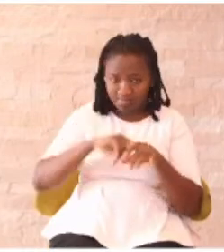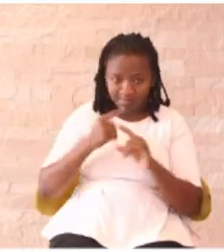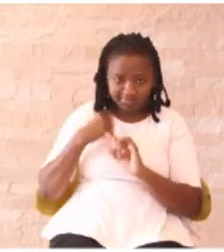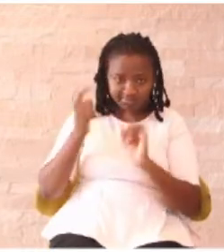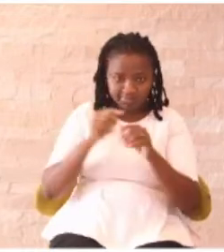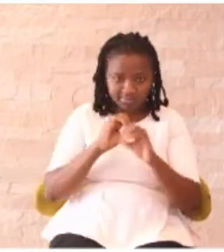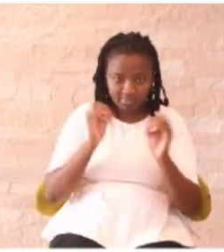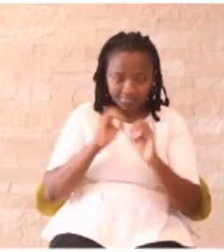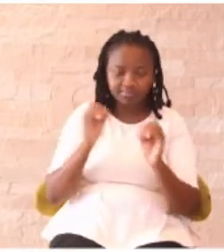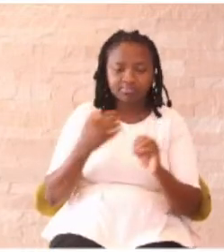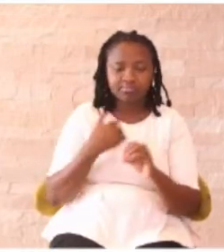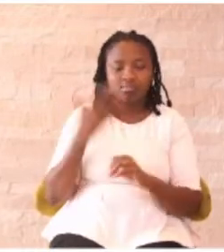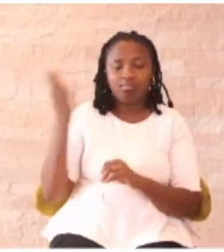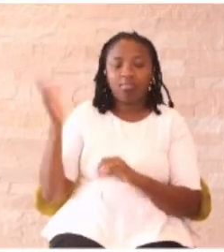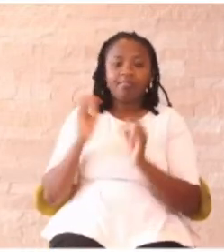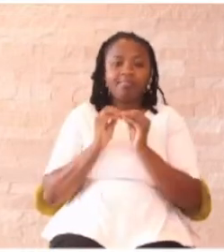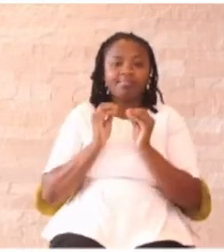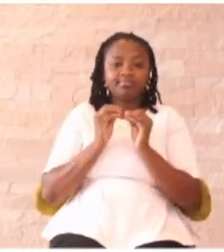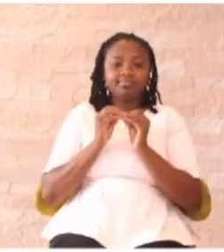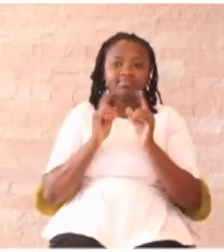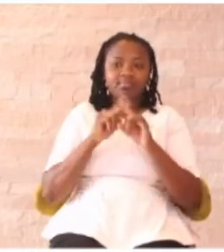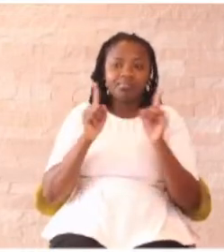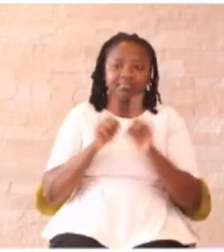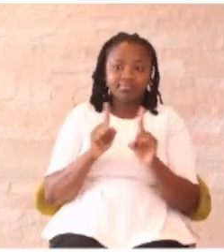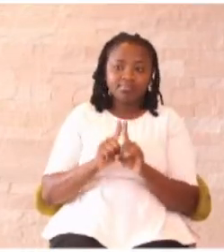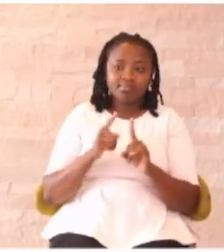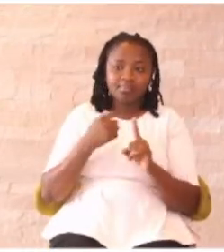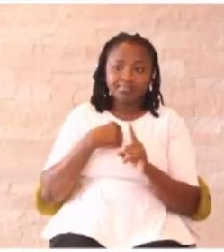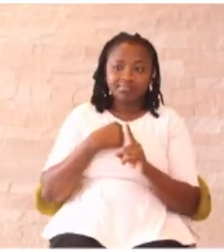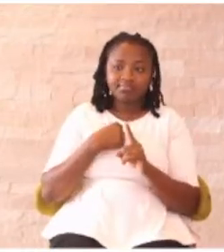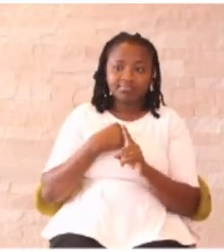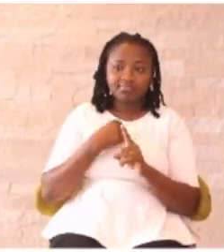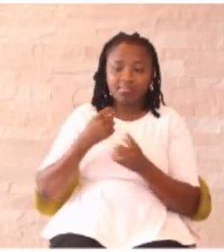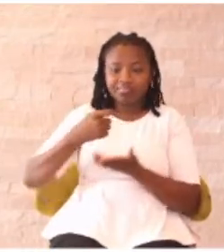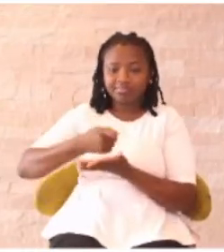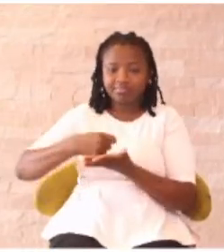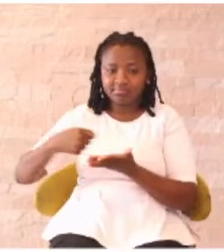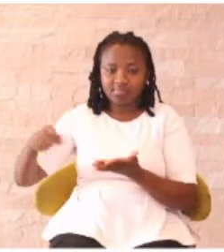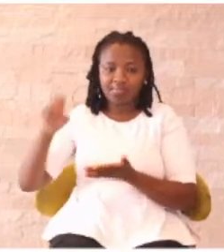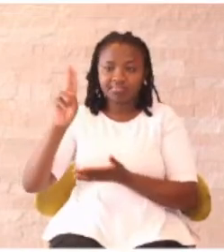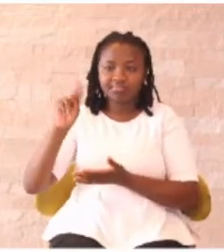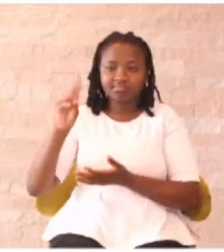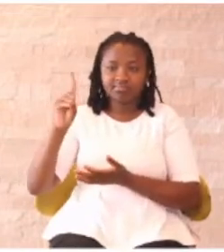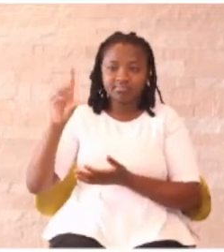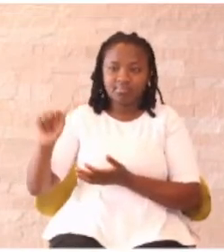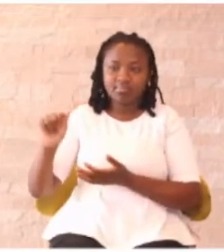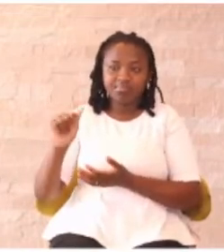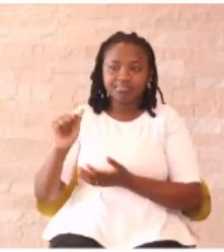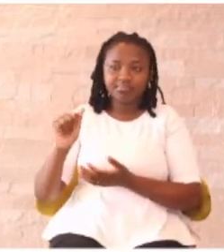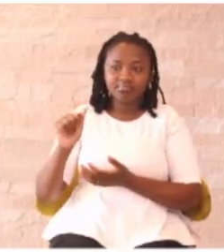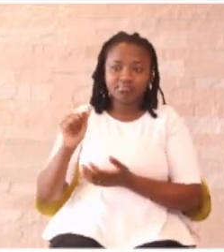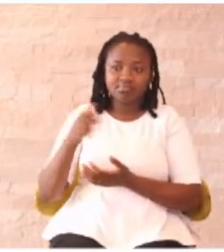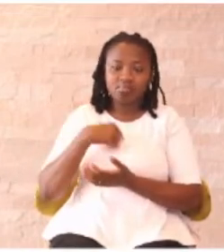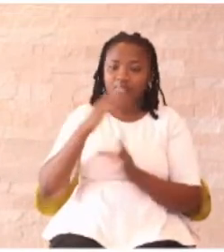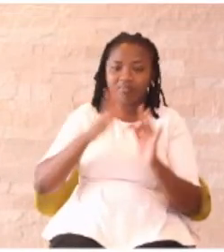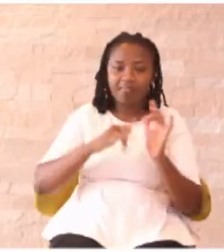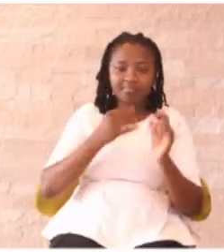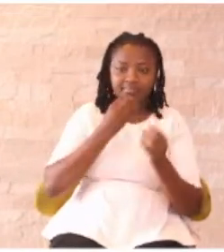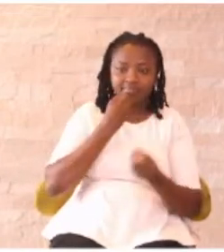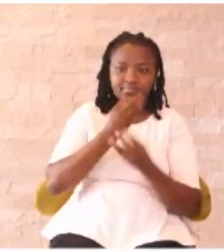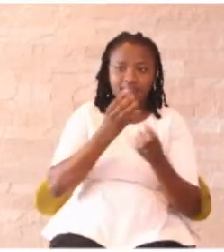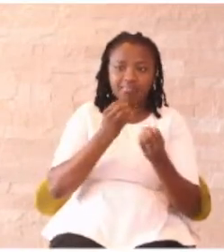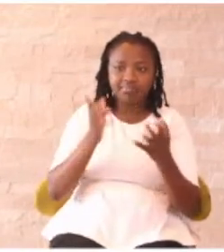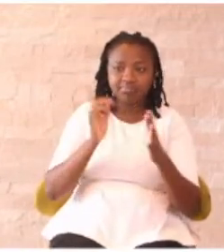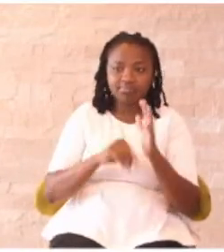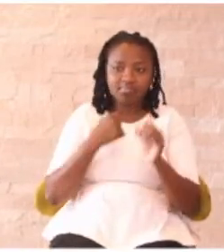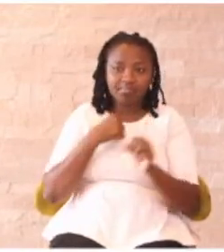had a meeting, and unfortunately I have signed a non-disclosure, so I cannot tell you what we have worked on so far. But the only